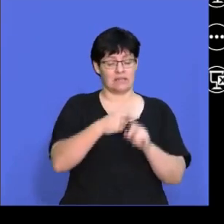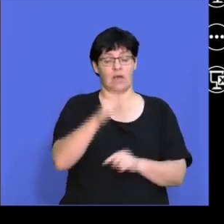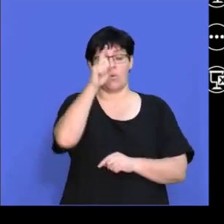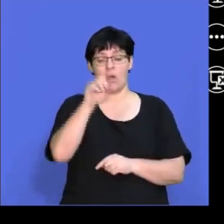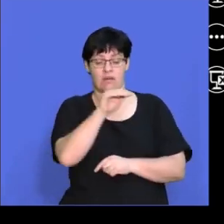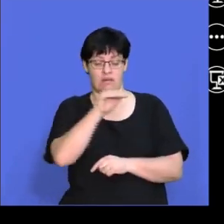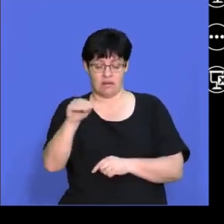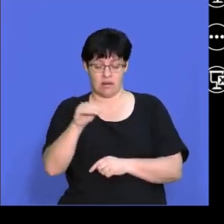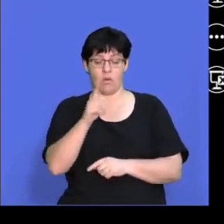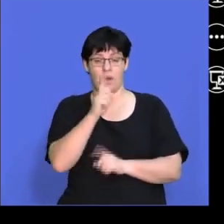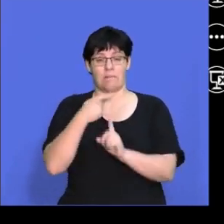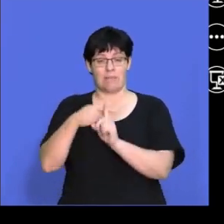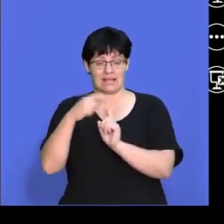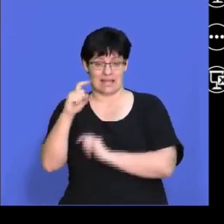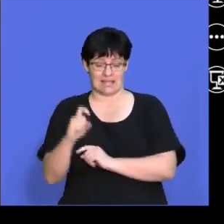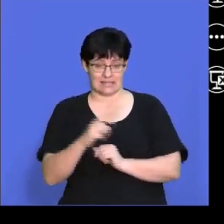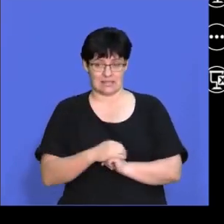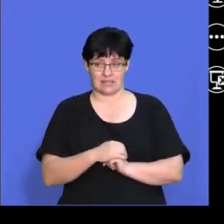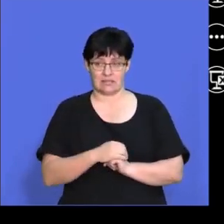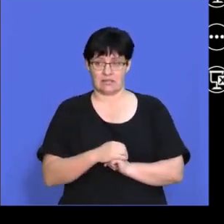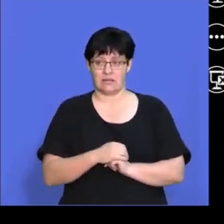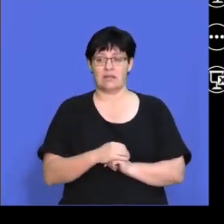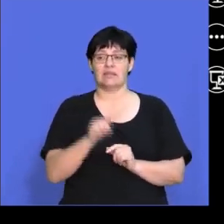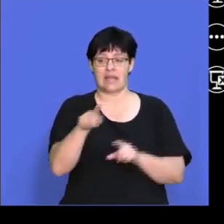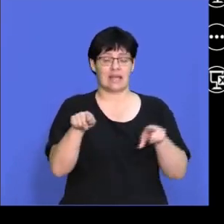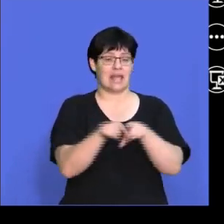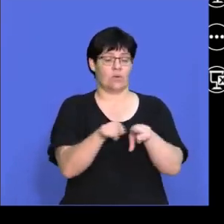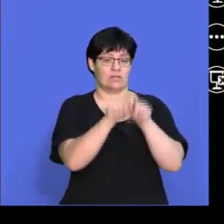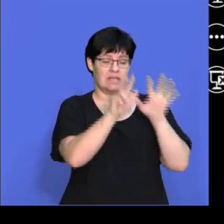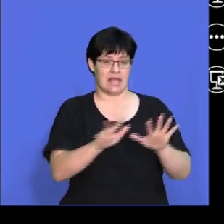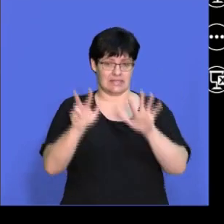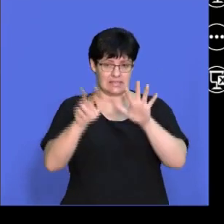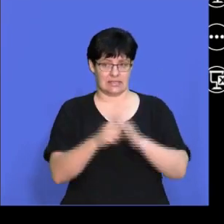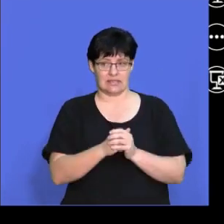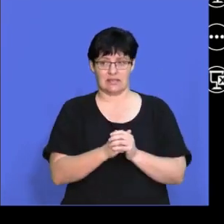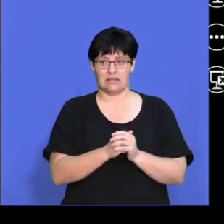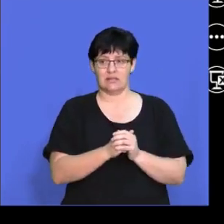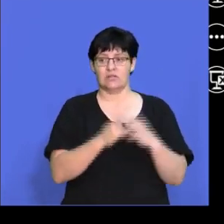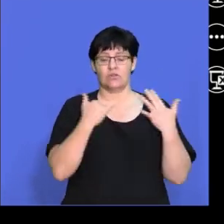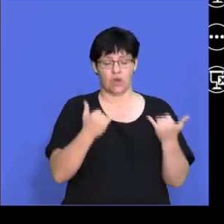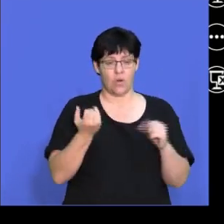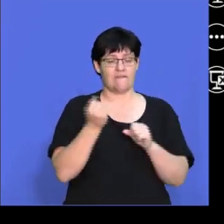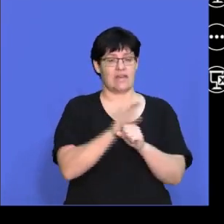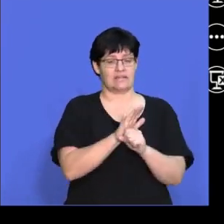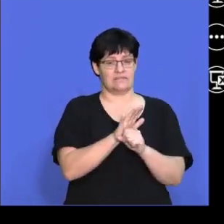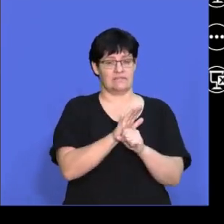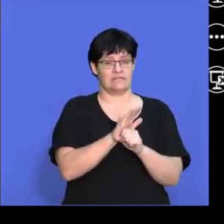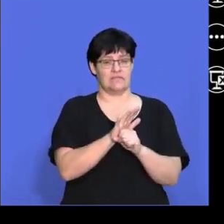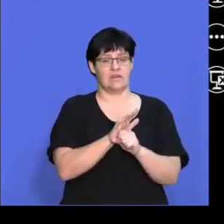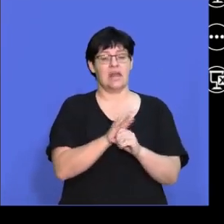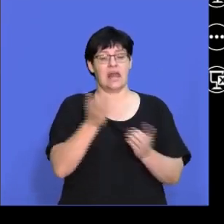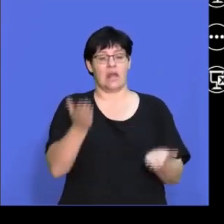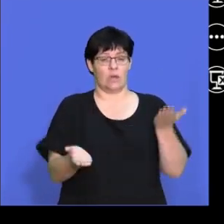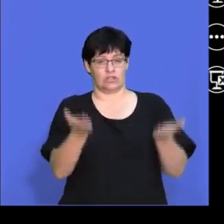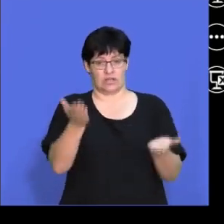1 over 1 plus x. And we're going to make that equal to 8. And now we're going to solve for x. So effectively, this